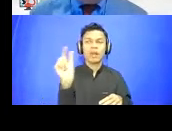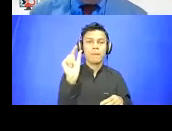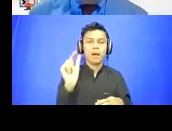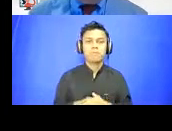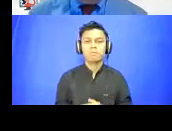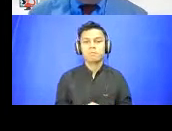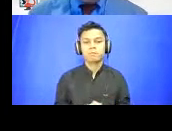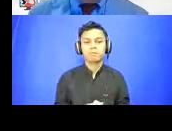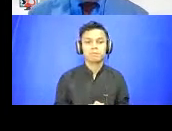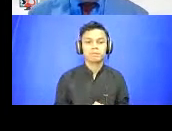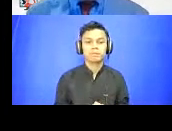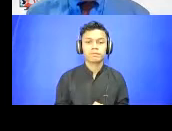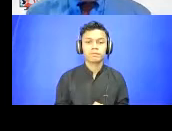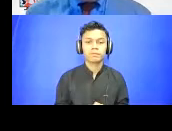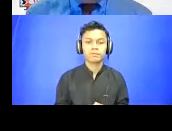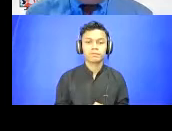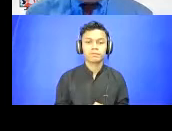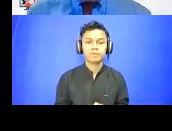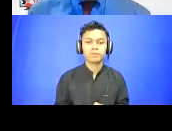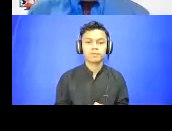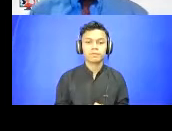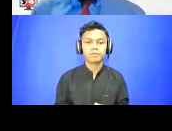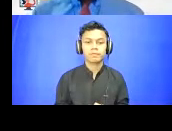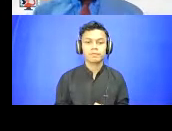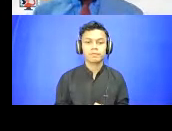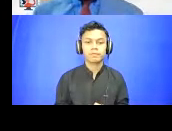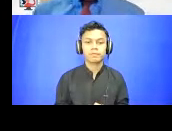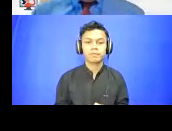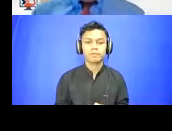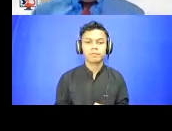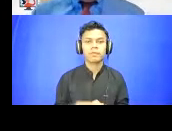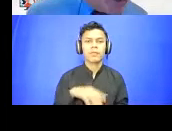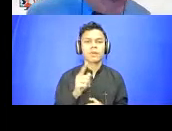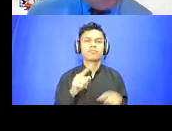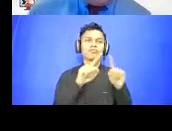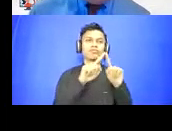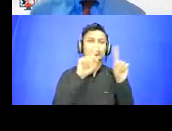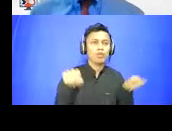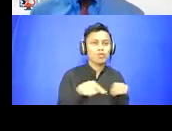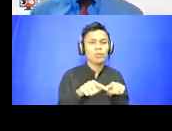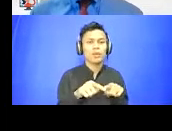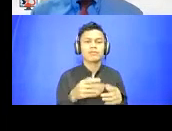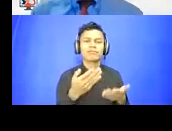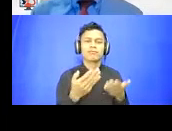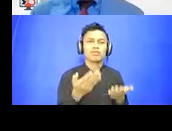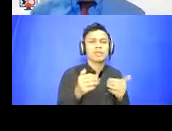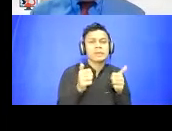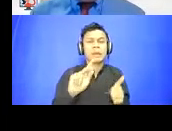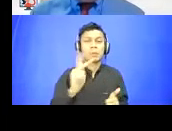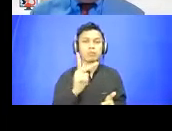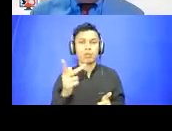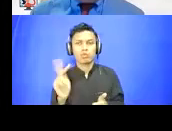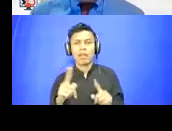them address these 6 major topics. And I don't have much time with you, so I'm going to summarize these